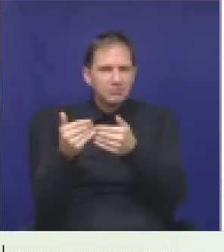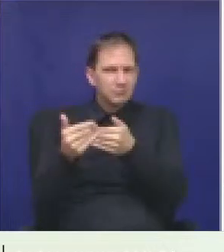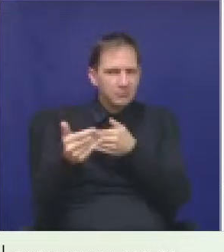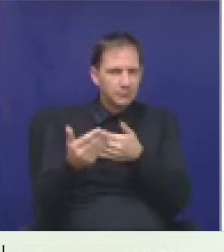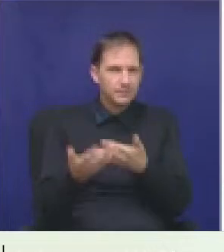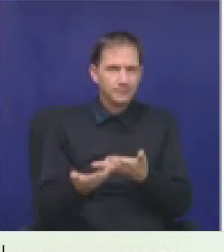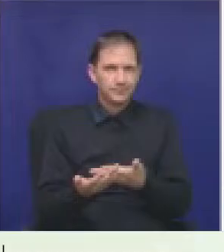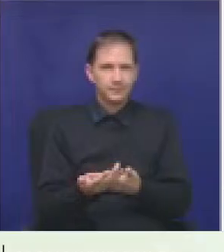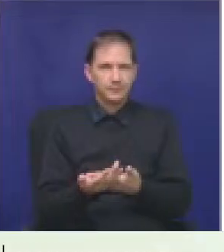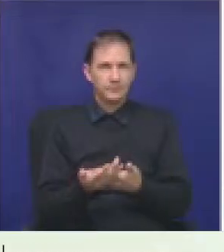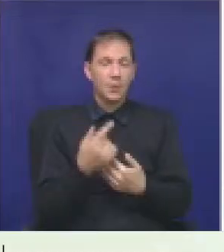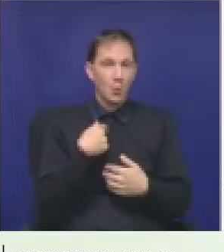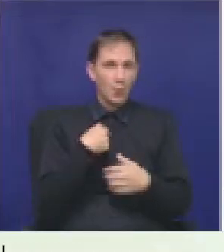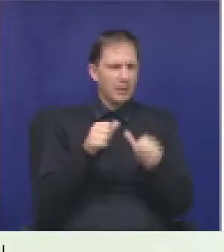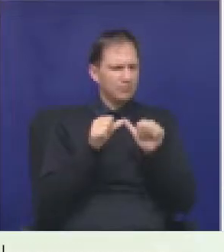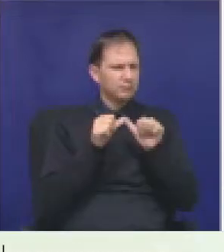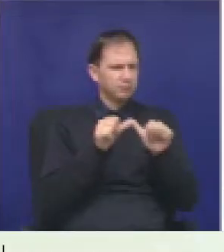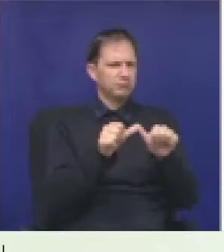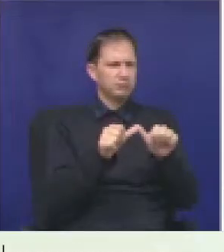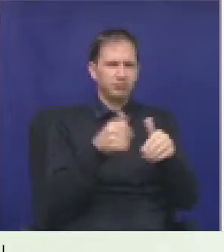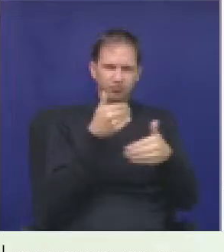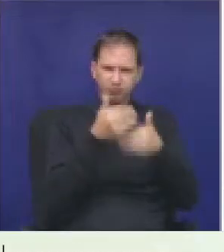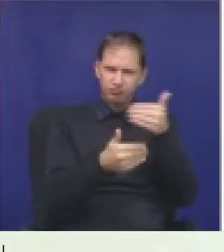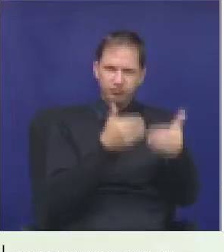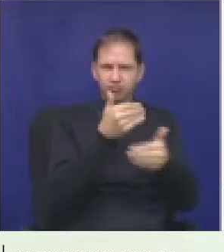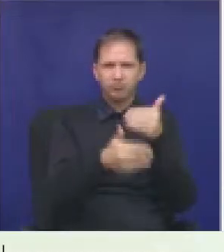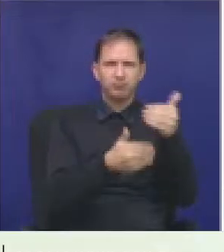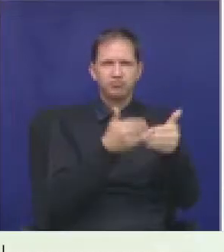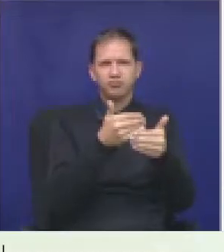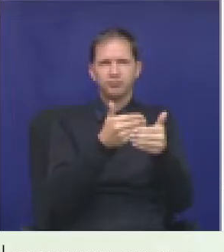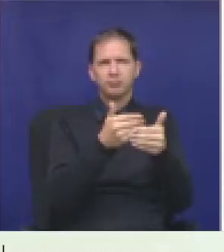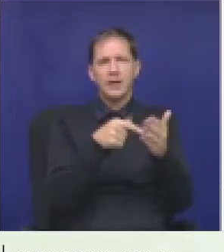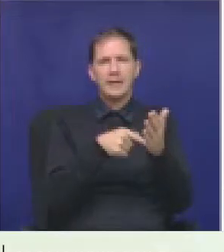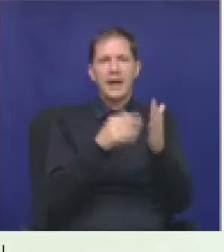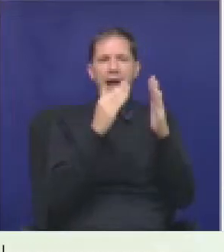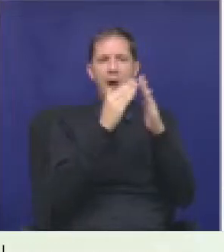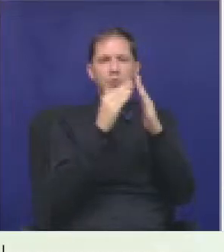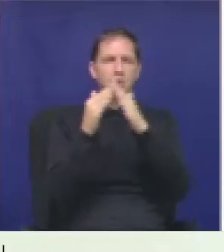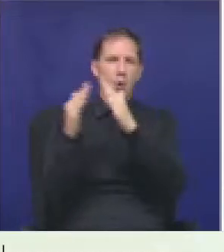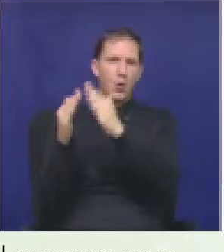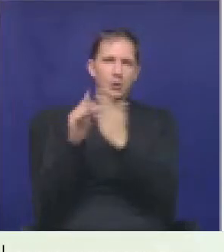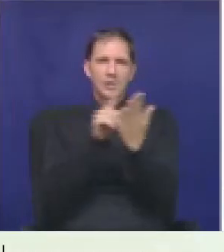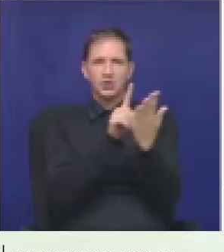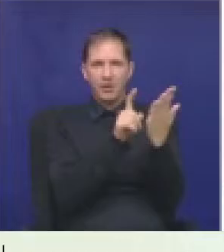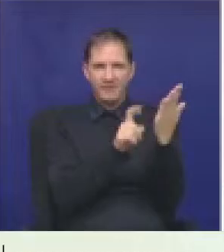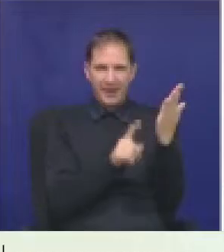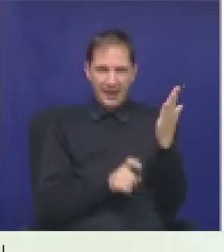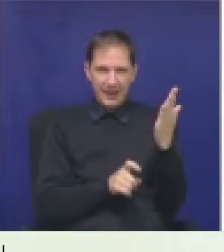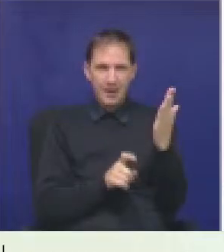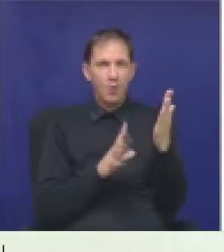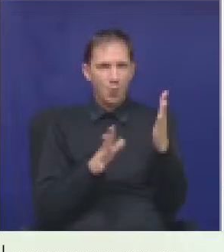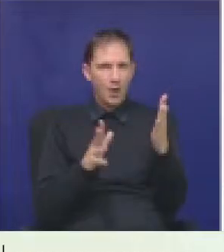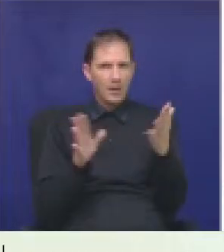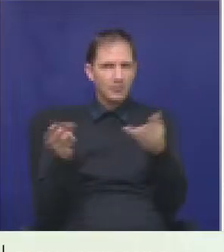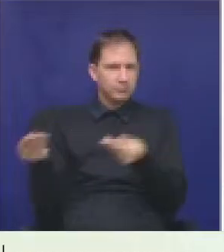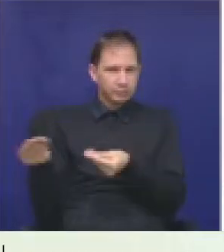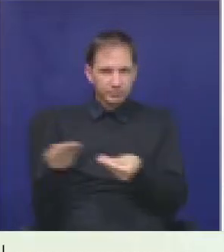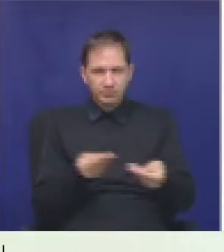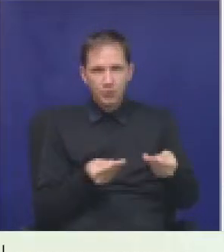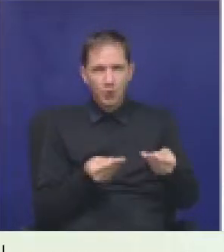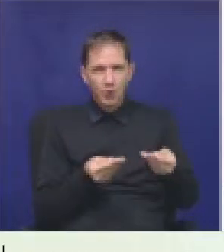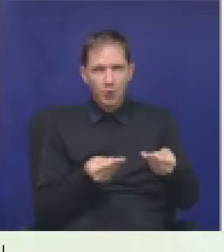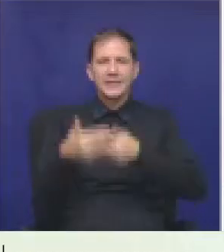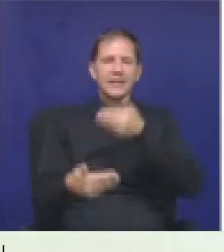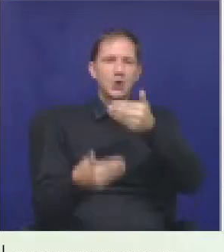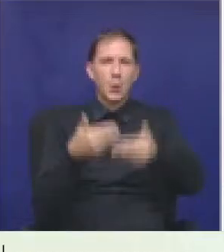SA continues with the plans to re-engineer the household survey program through the introduction of a continuous population survey